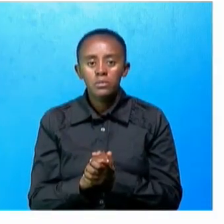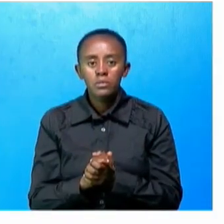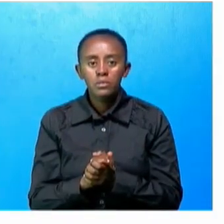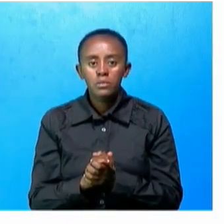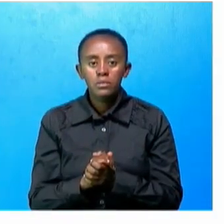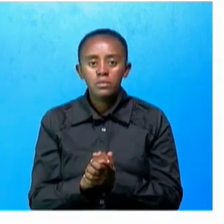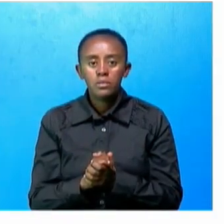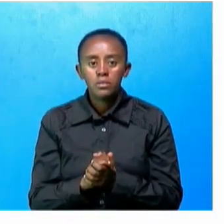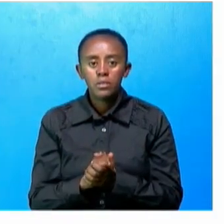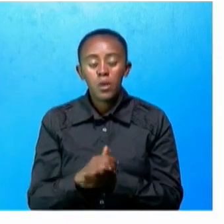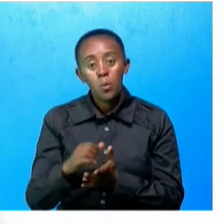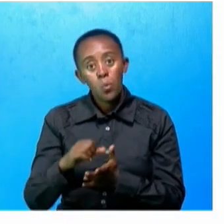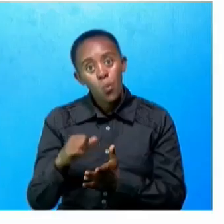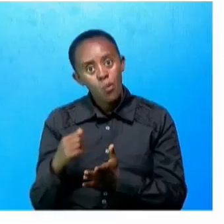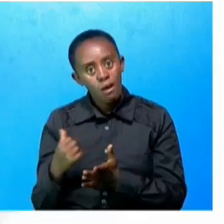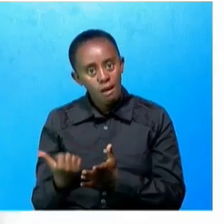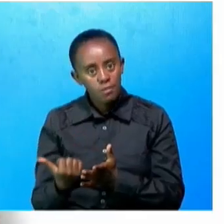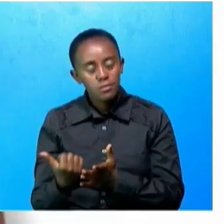whereas